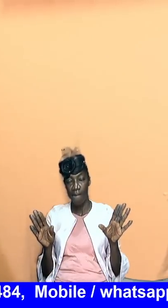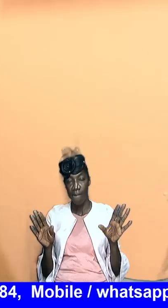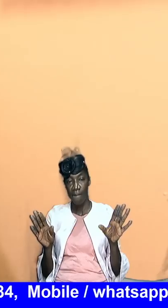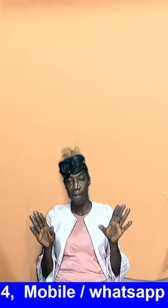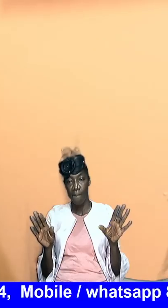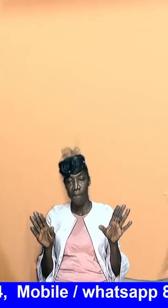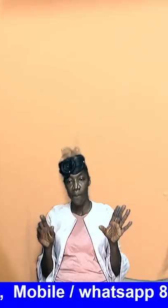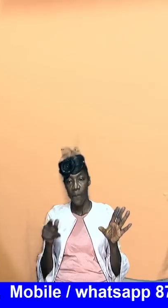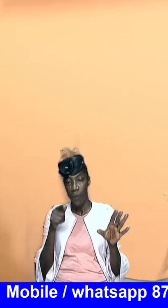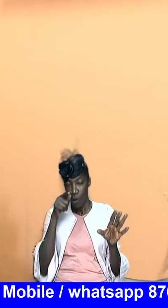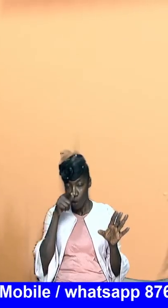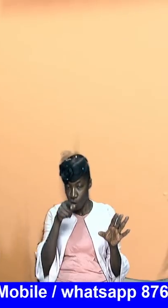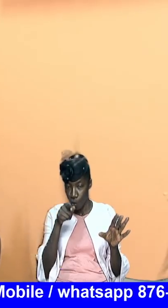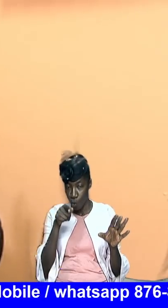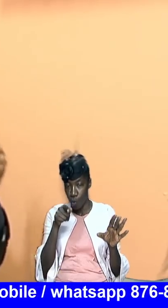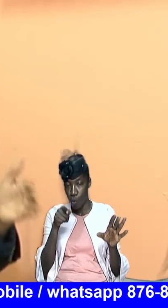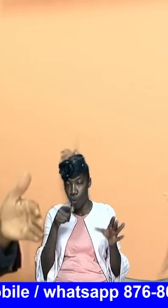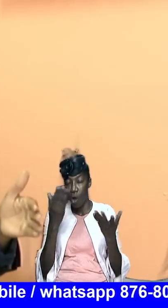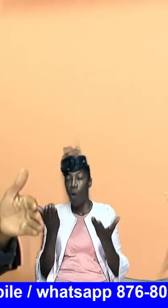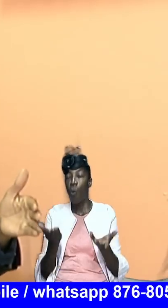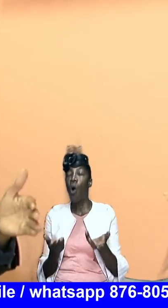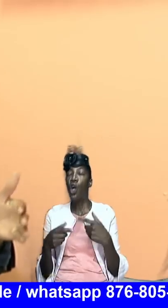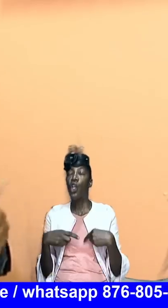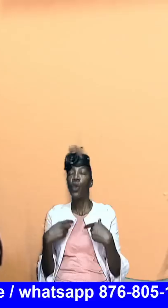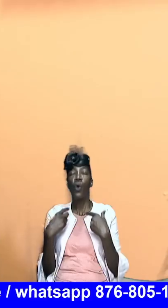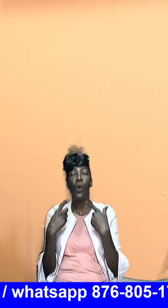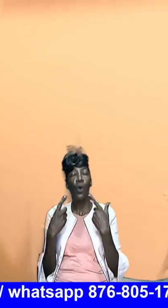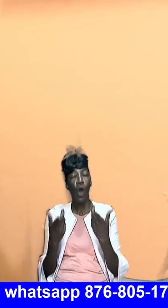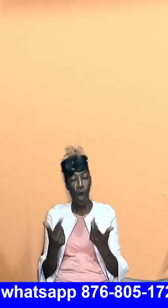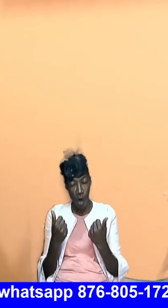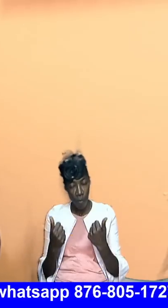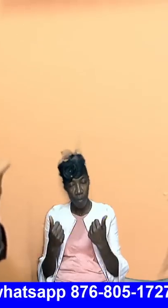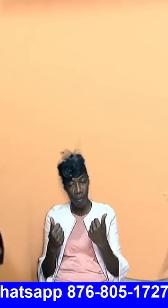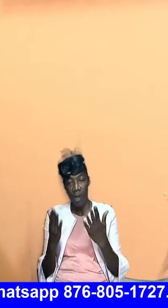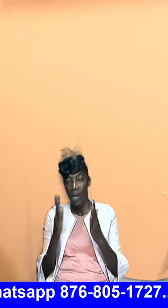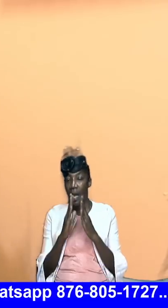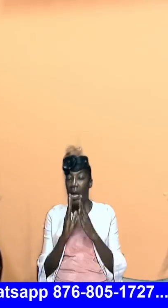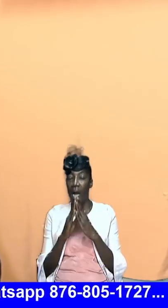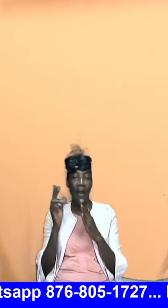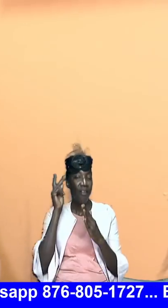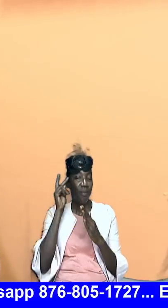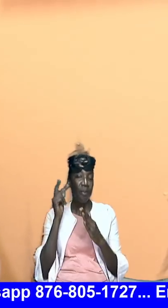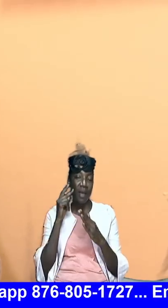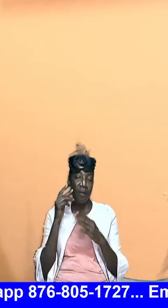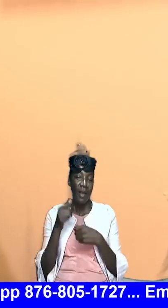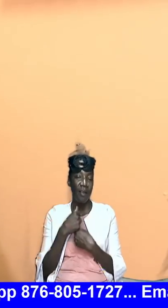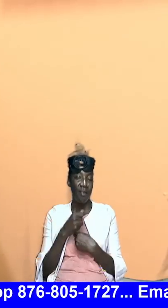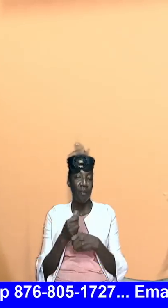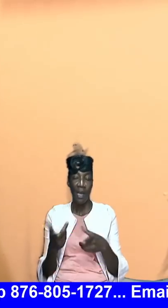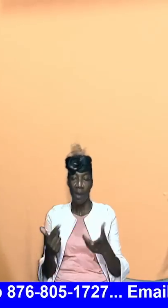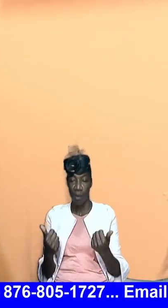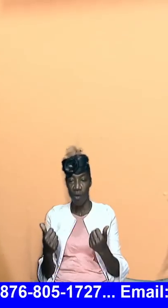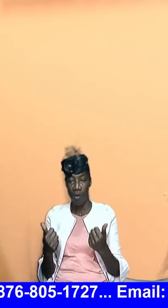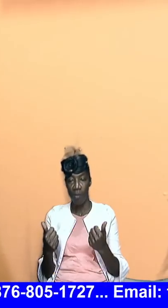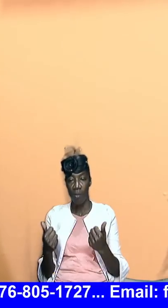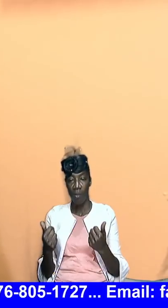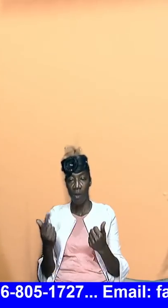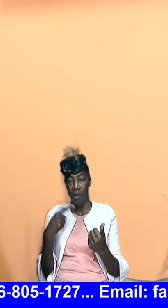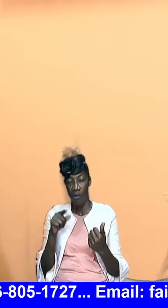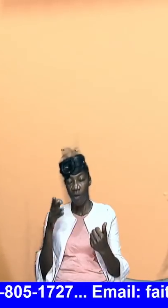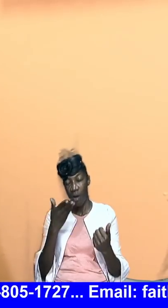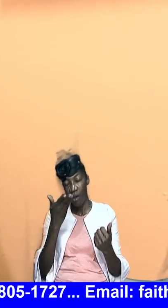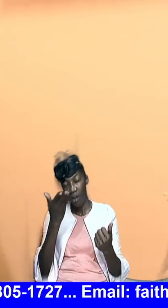in terms of a commitment, if you can and will make it. Again, I ask parents, please allow them to. It's going to be for